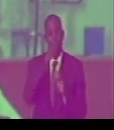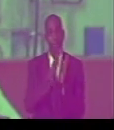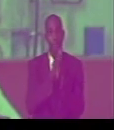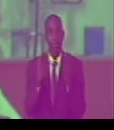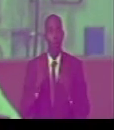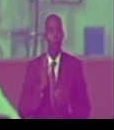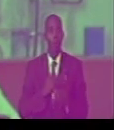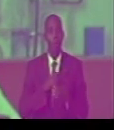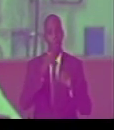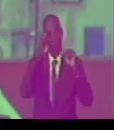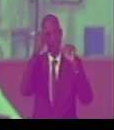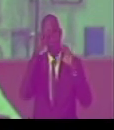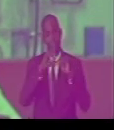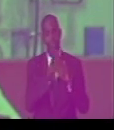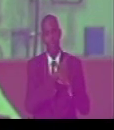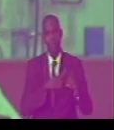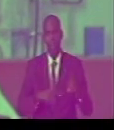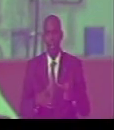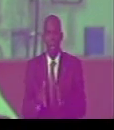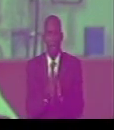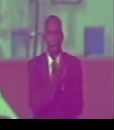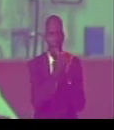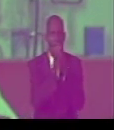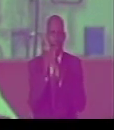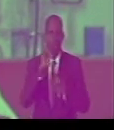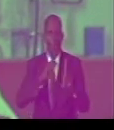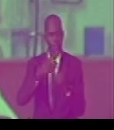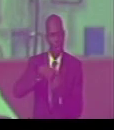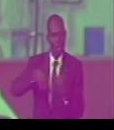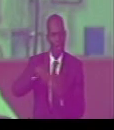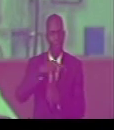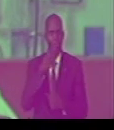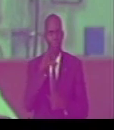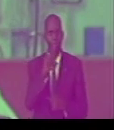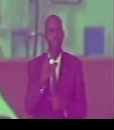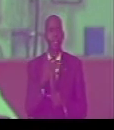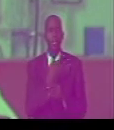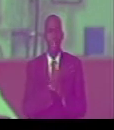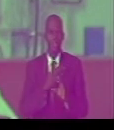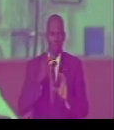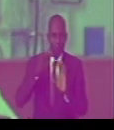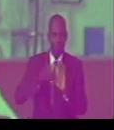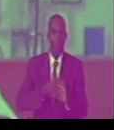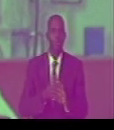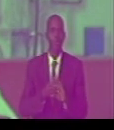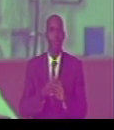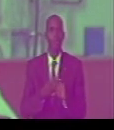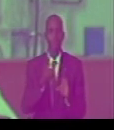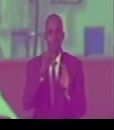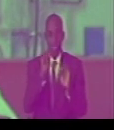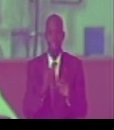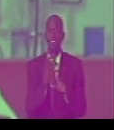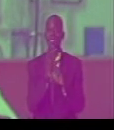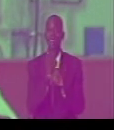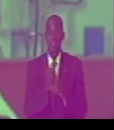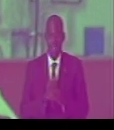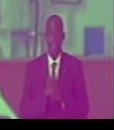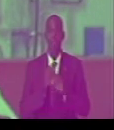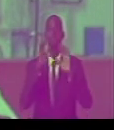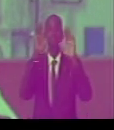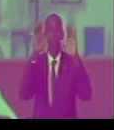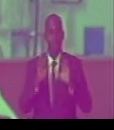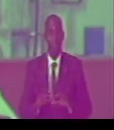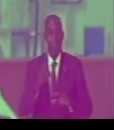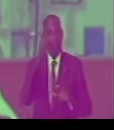not been joined to the Facebook of our Father in the Lord, find out from the leaders in your district and get